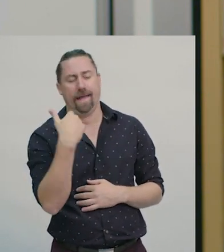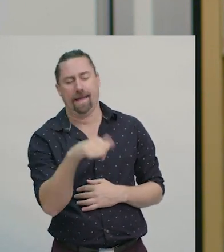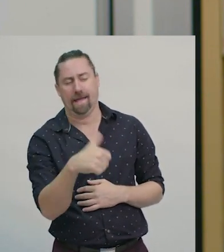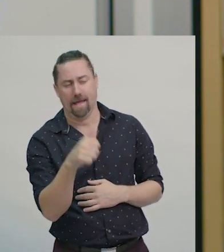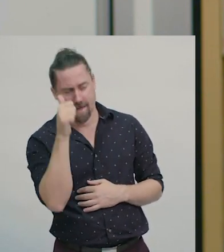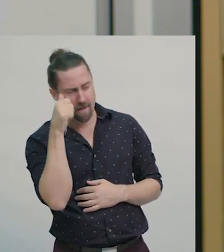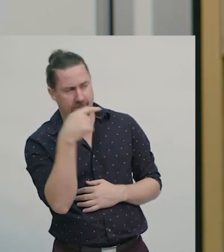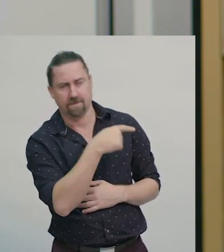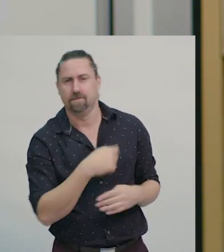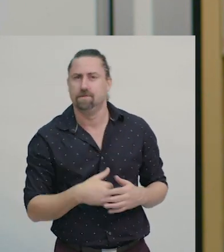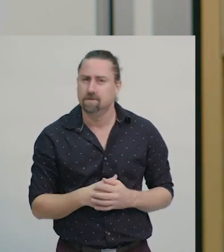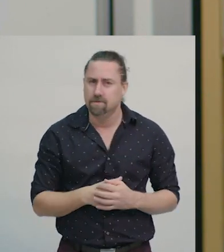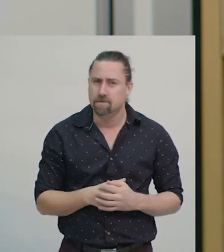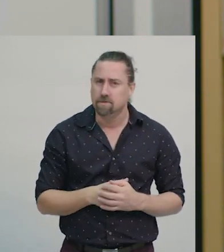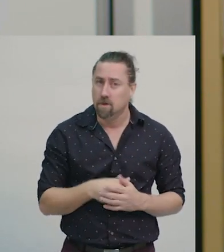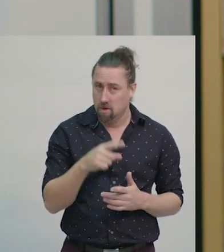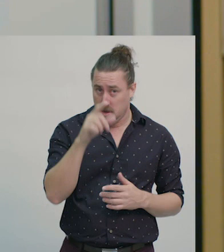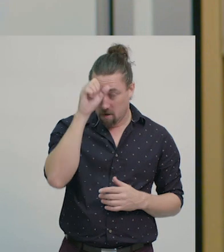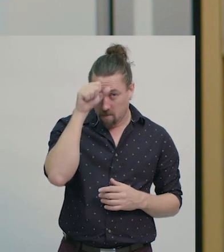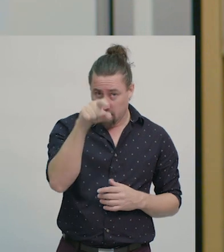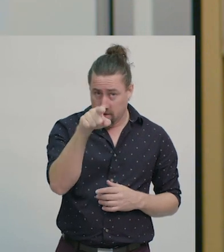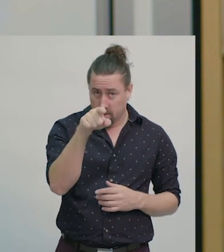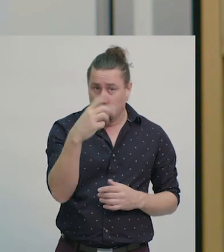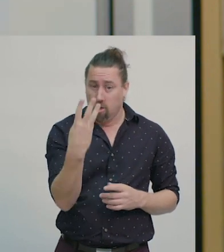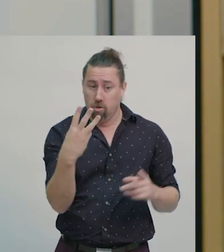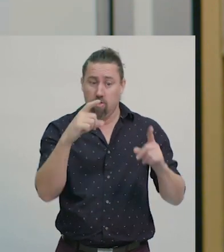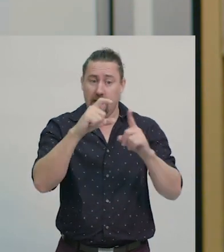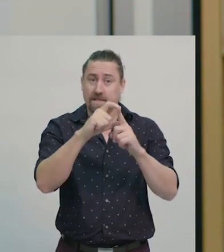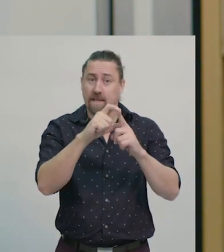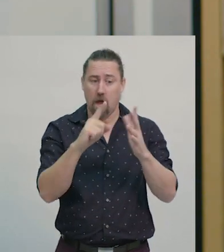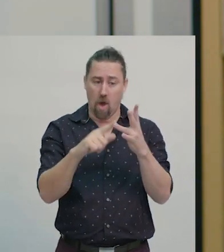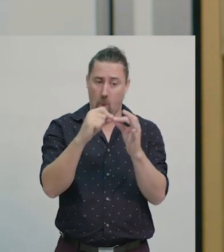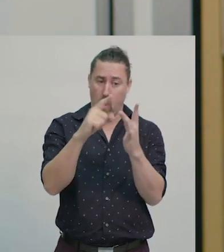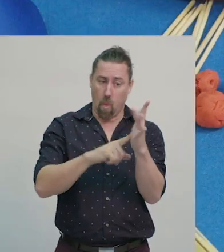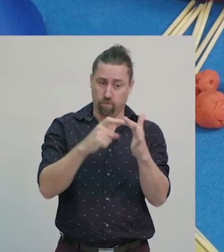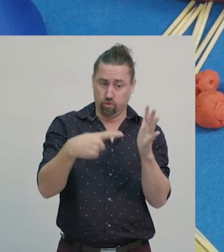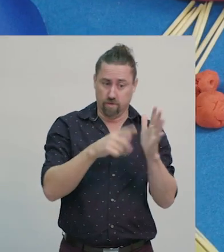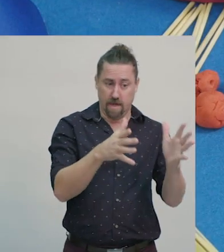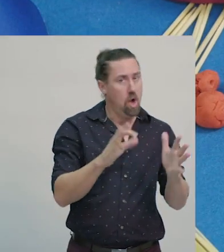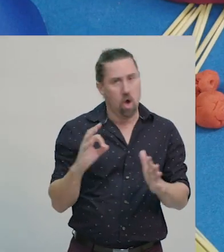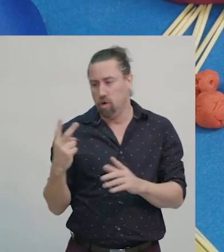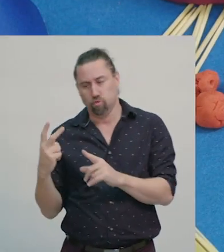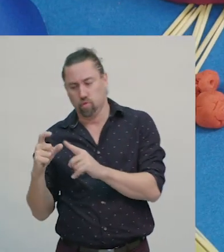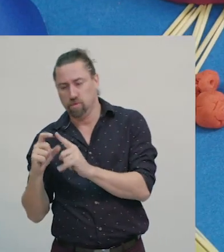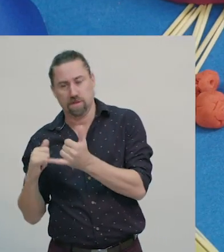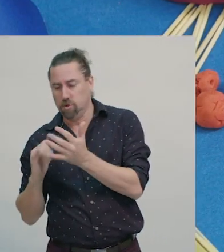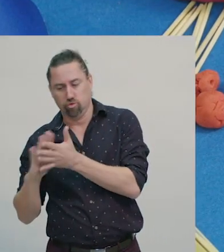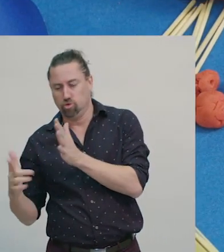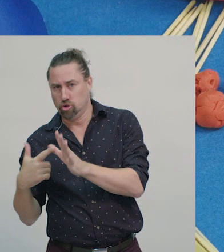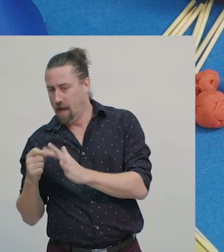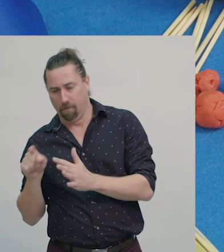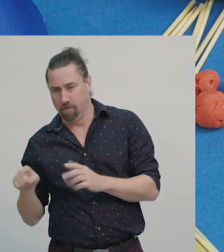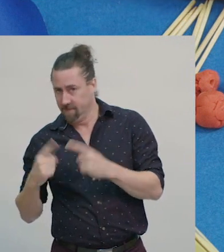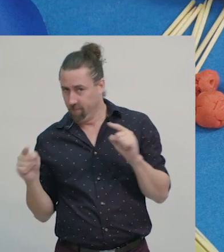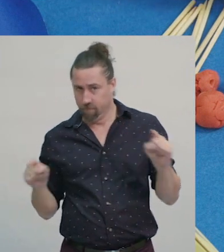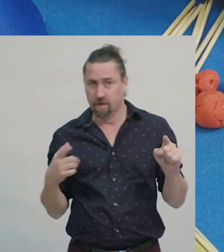with. You'll remember that a 3D object is different to a 2D shape as they